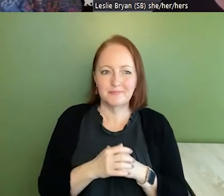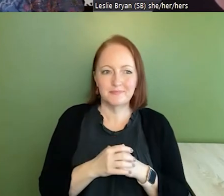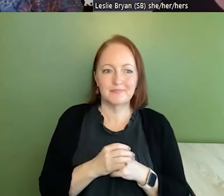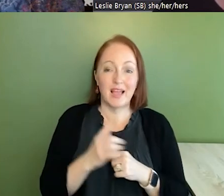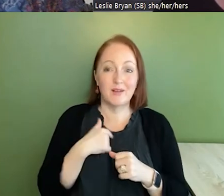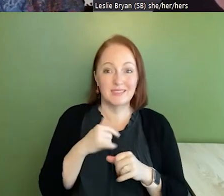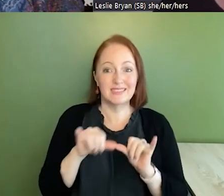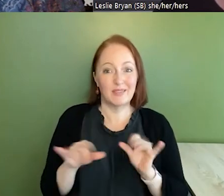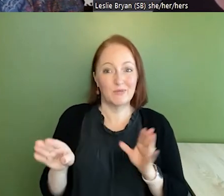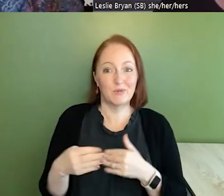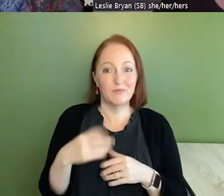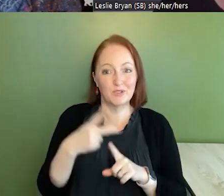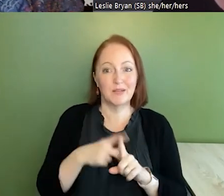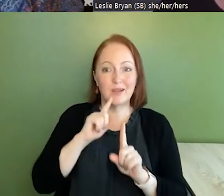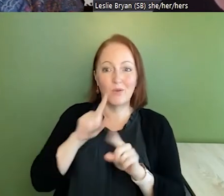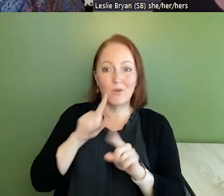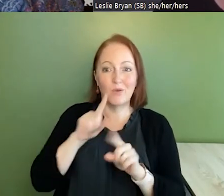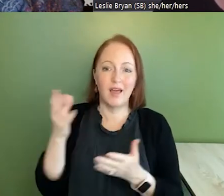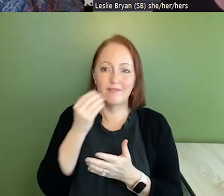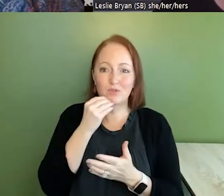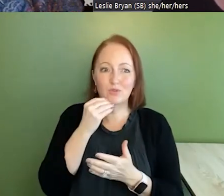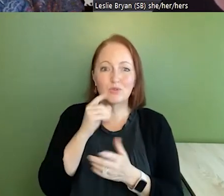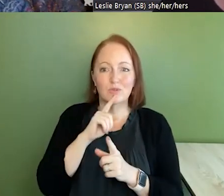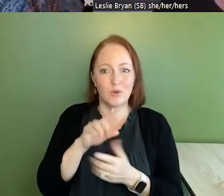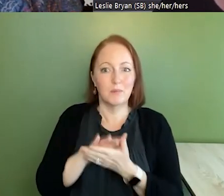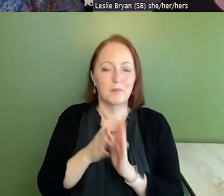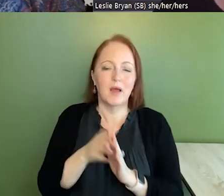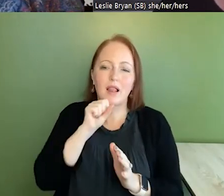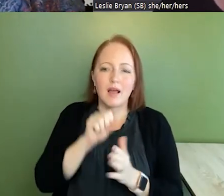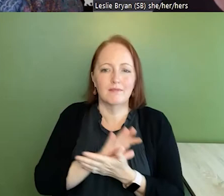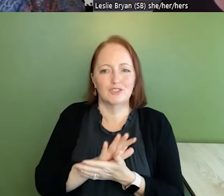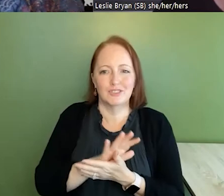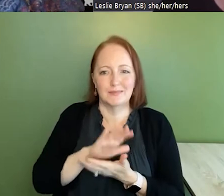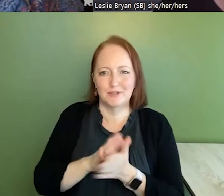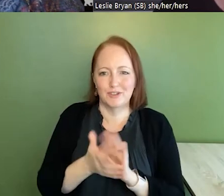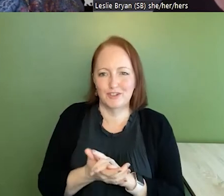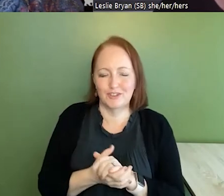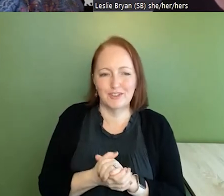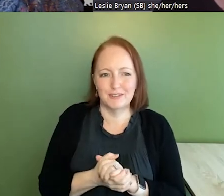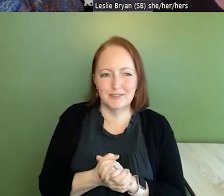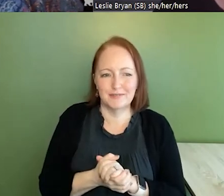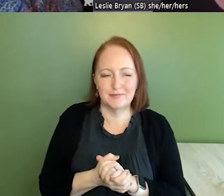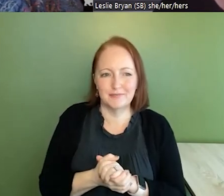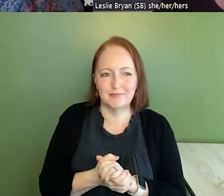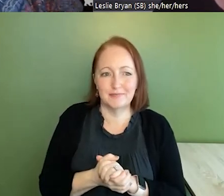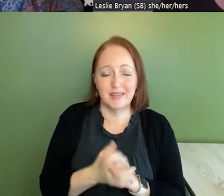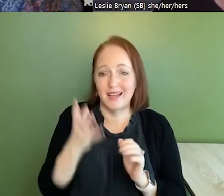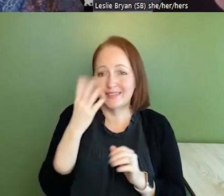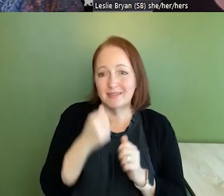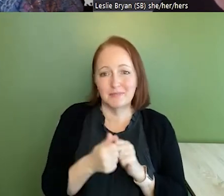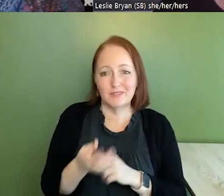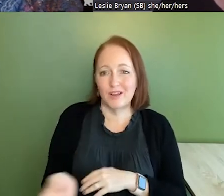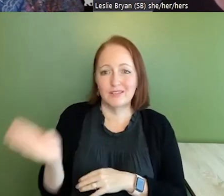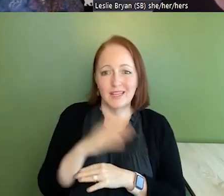for 2 months. I ordered a lot of food, mostly burgers. I really love cheeseburgers. I just like slept for most of the day because I